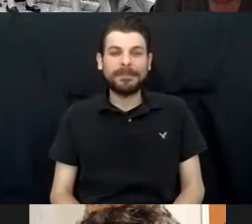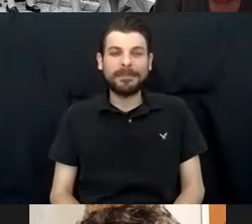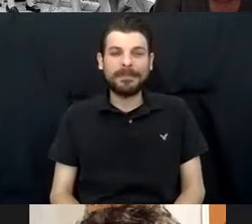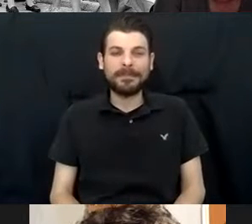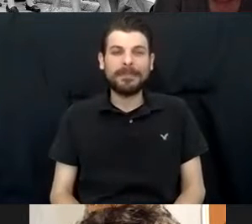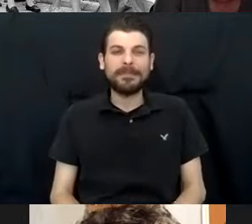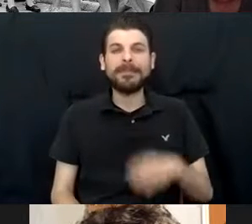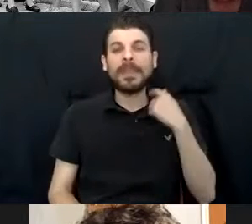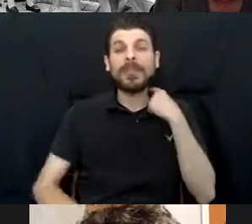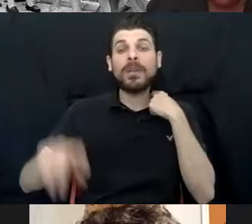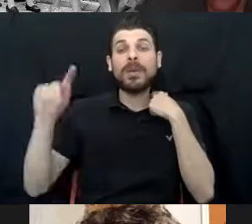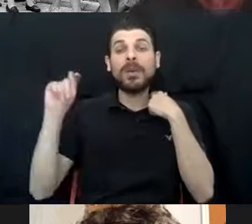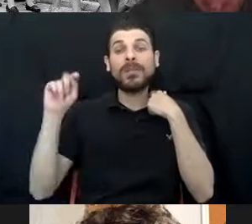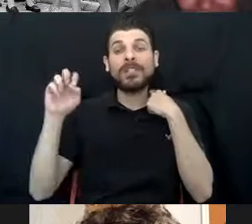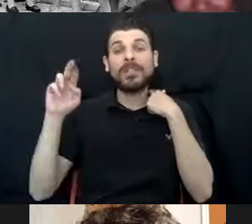So Teressa,